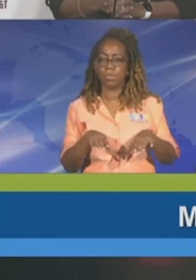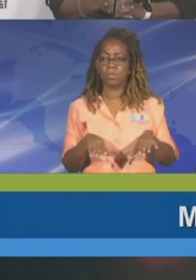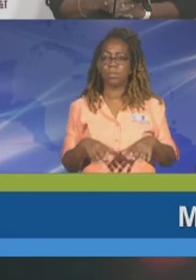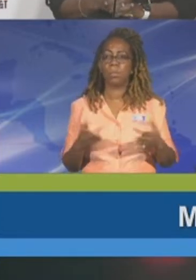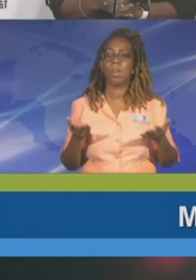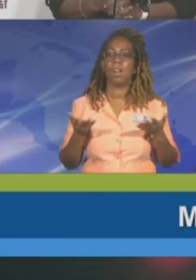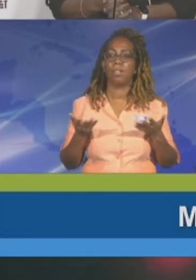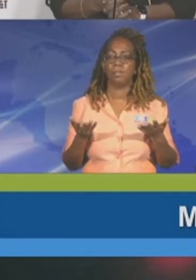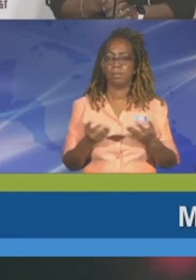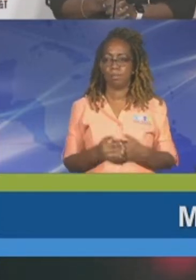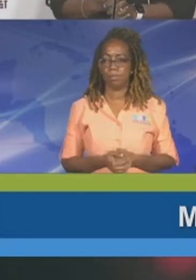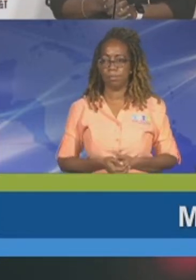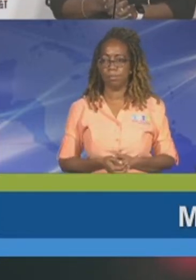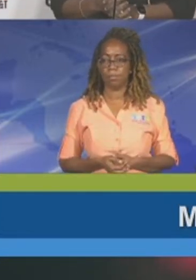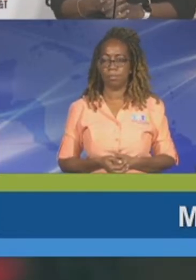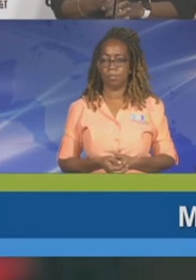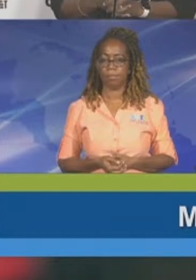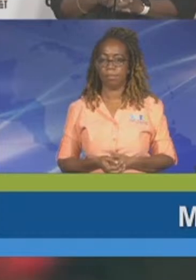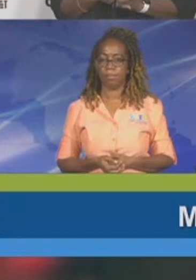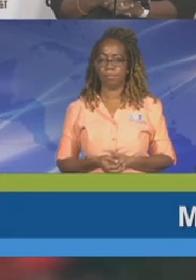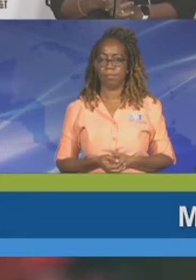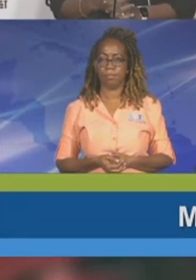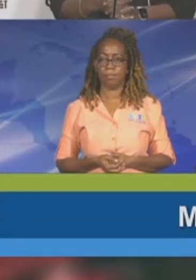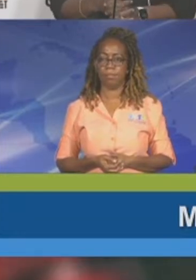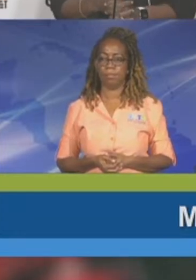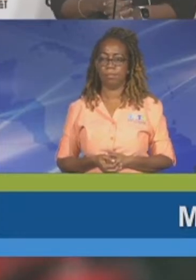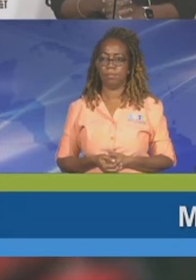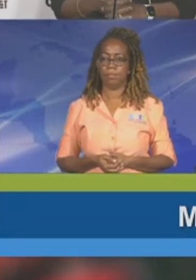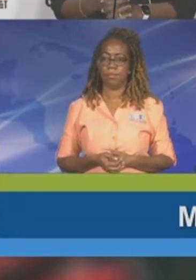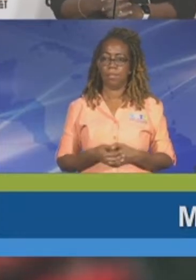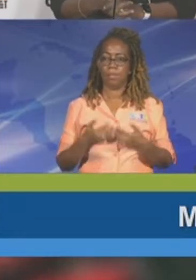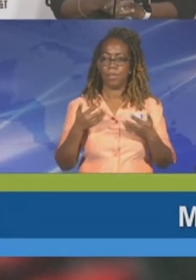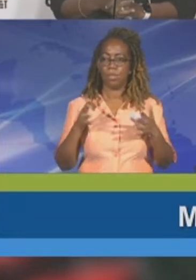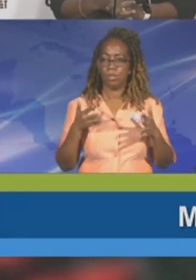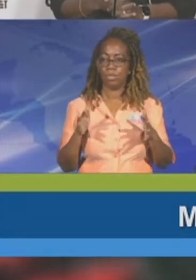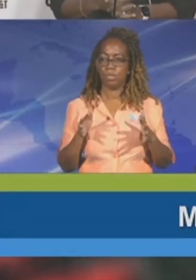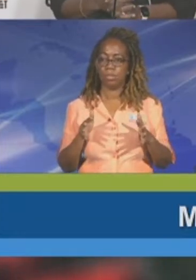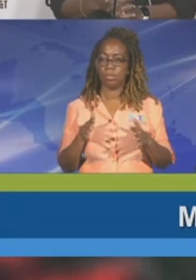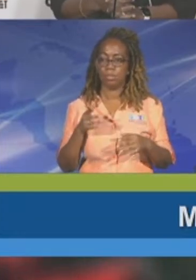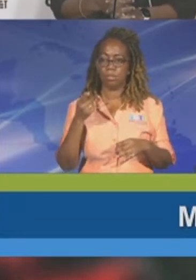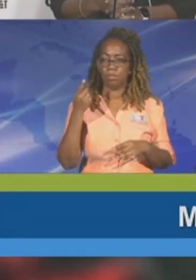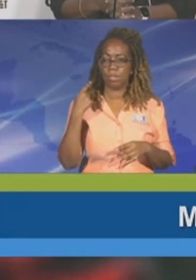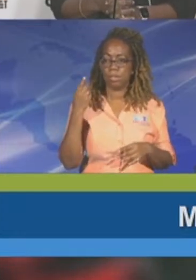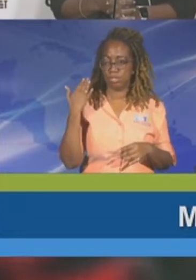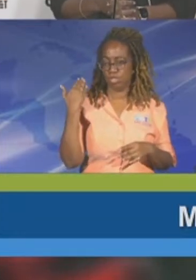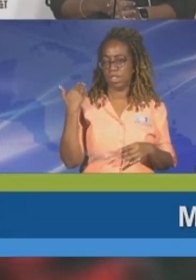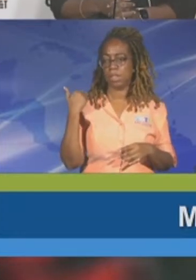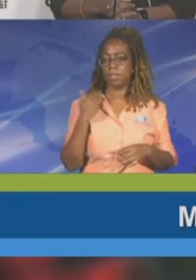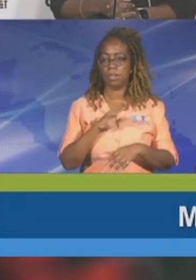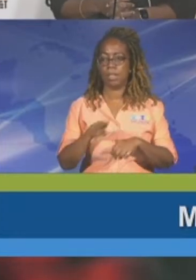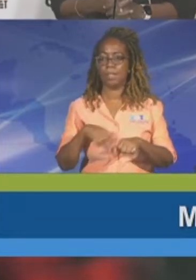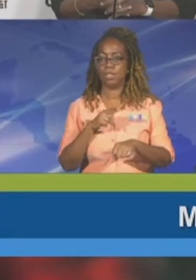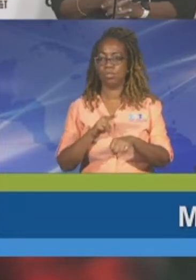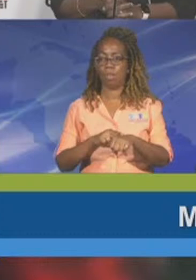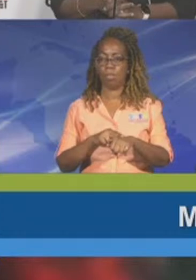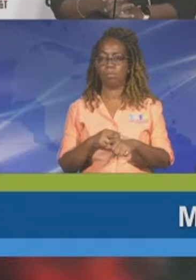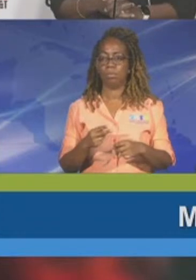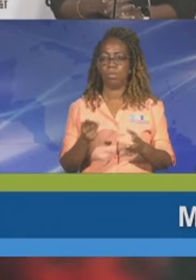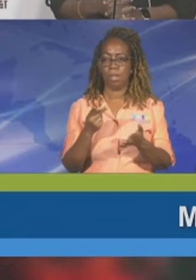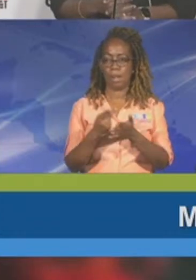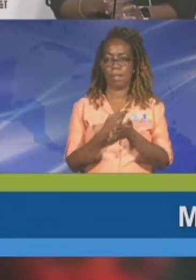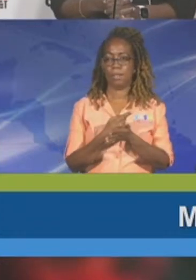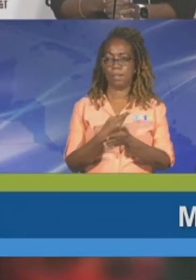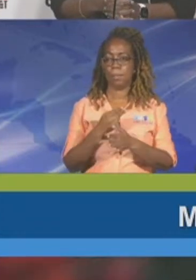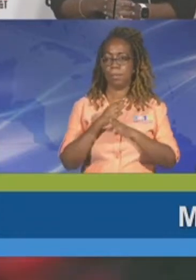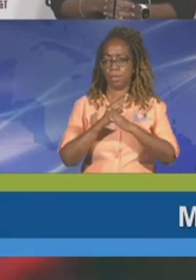suicide prevention. And we have completed just recently a national suicide prevention